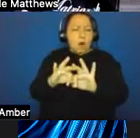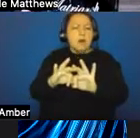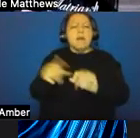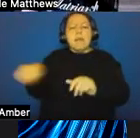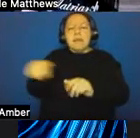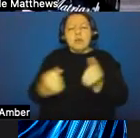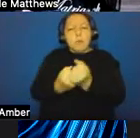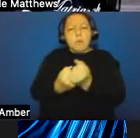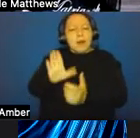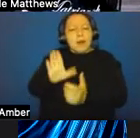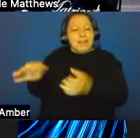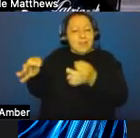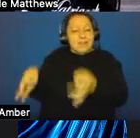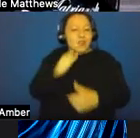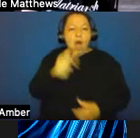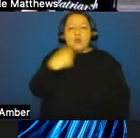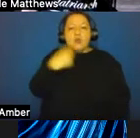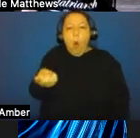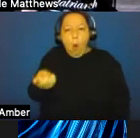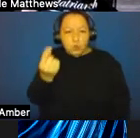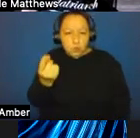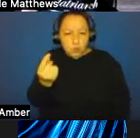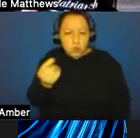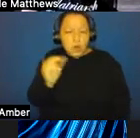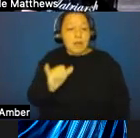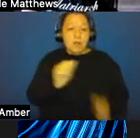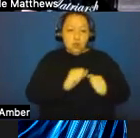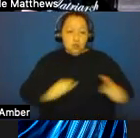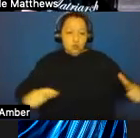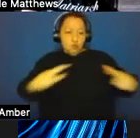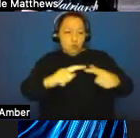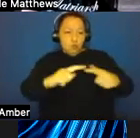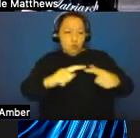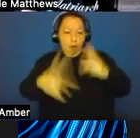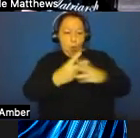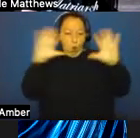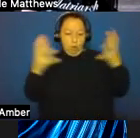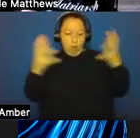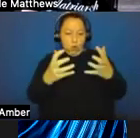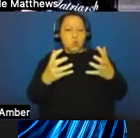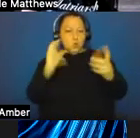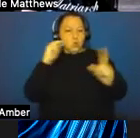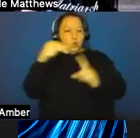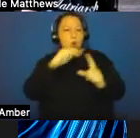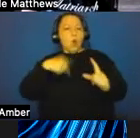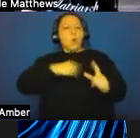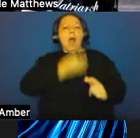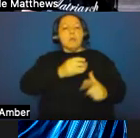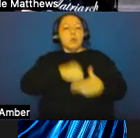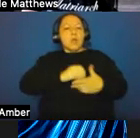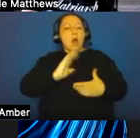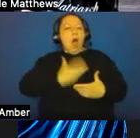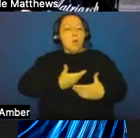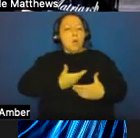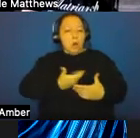tribal worldview is that, we're the experts in our own lives. And even though it can feel like we're out of practice